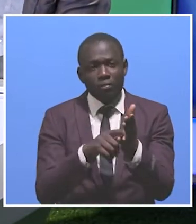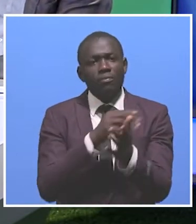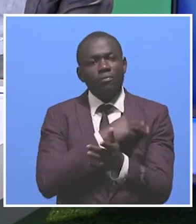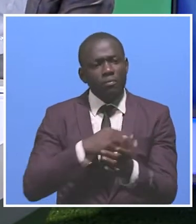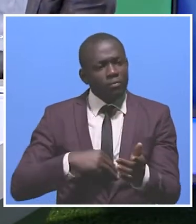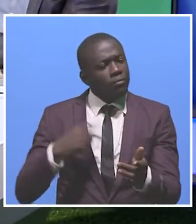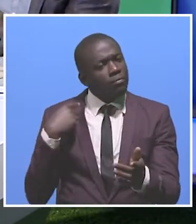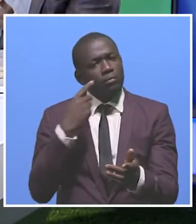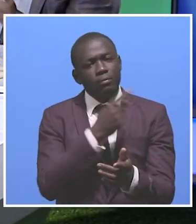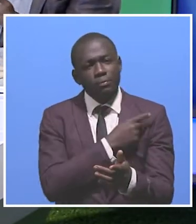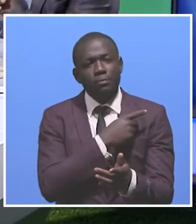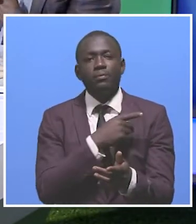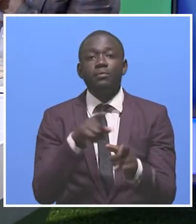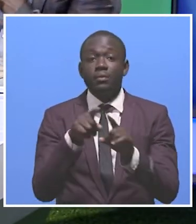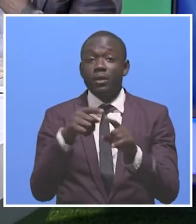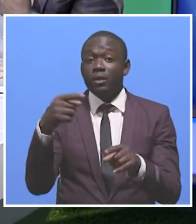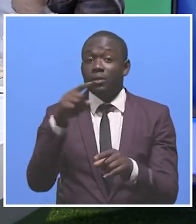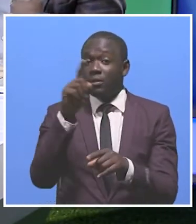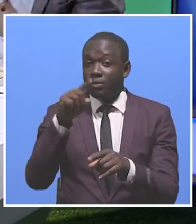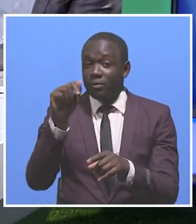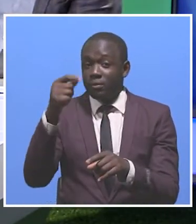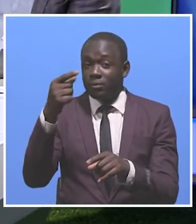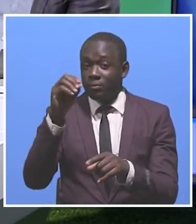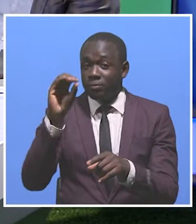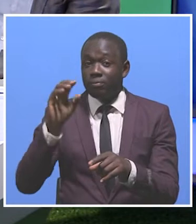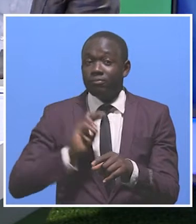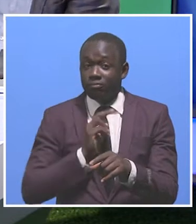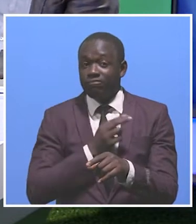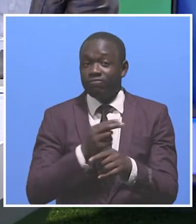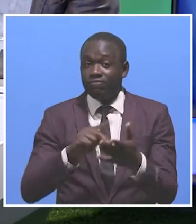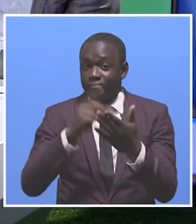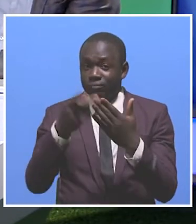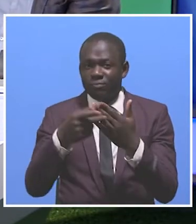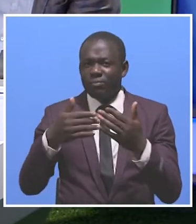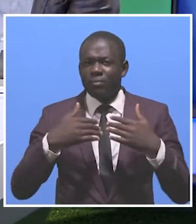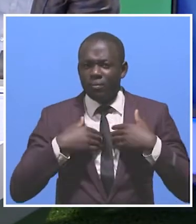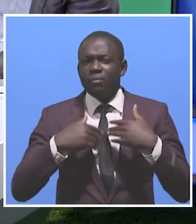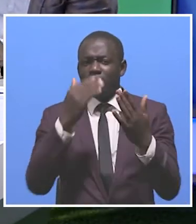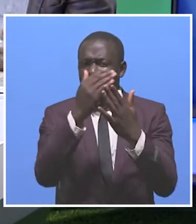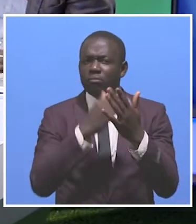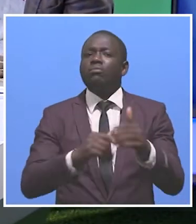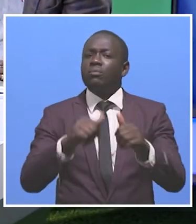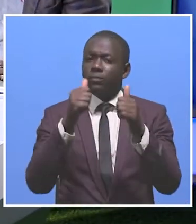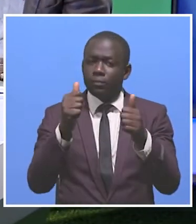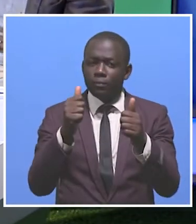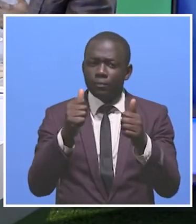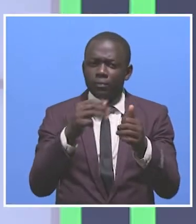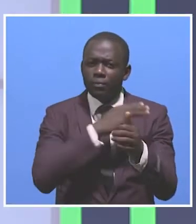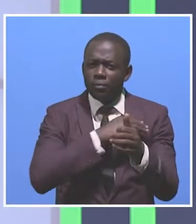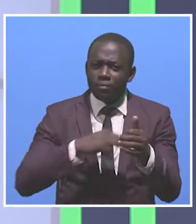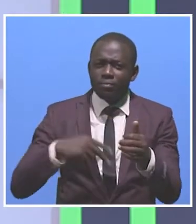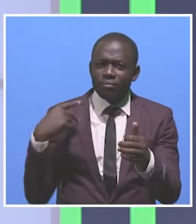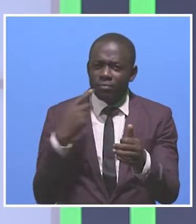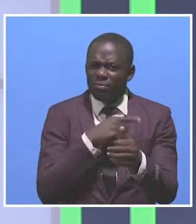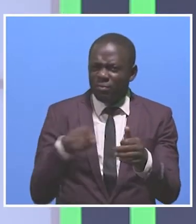parliaments, and ZAGO has outlined the program so well. Okay, how do the members of parliament, because they are